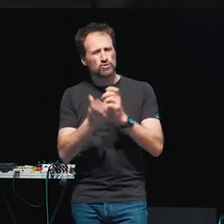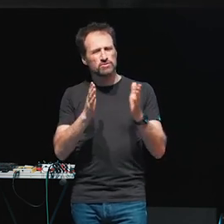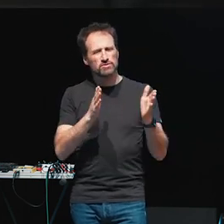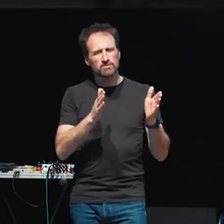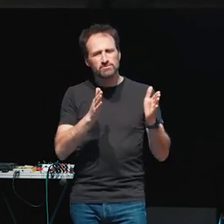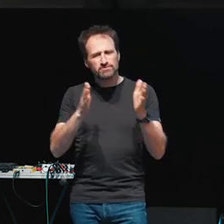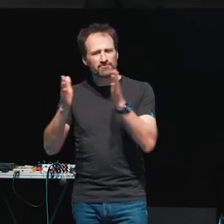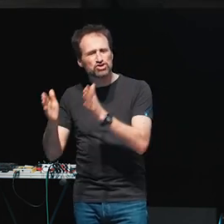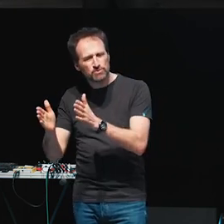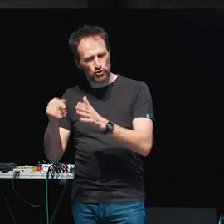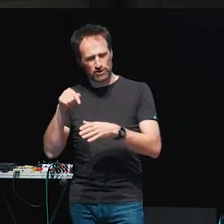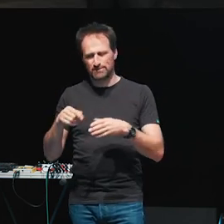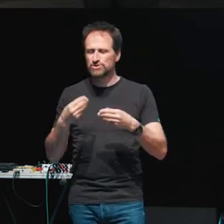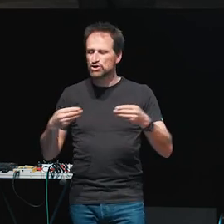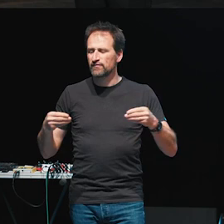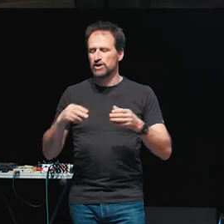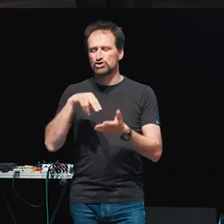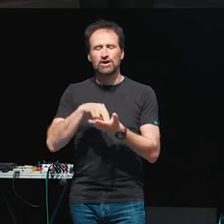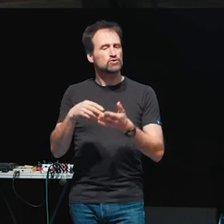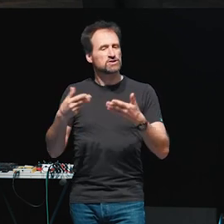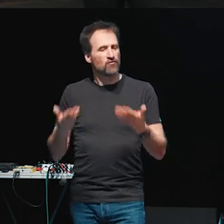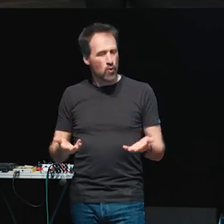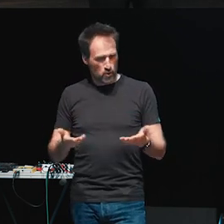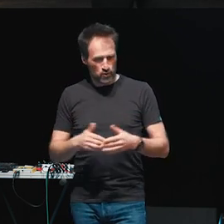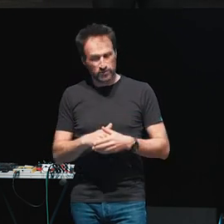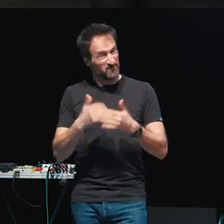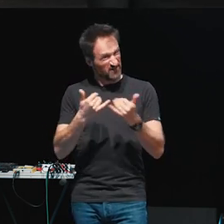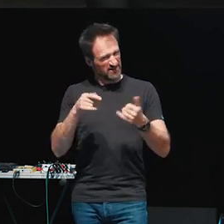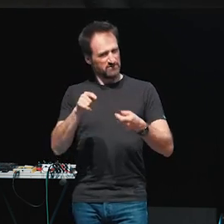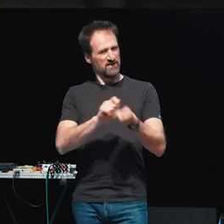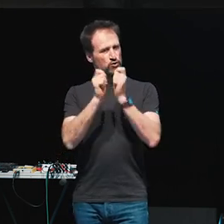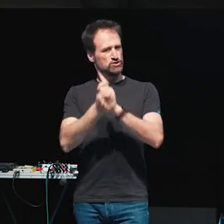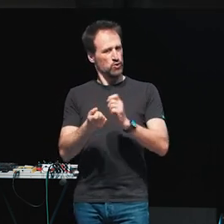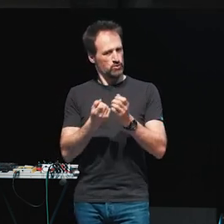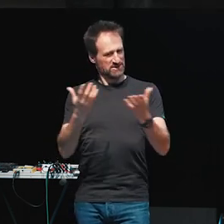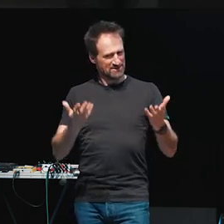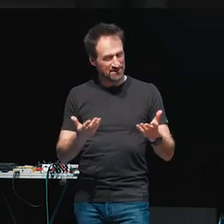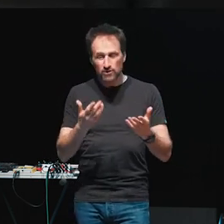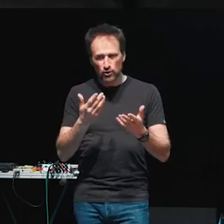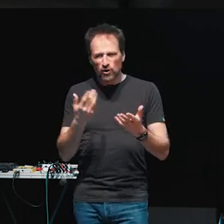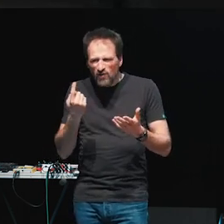status quo. How did that revolution actually happen? Why did it happen the way it did?